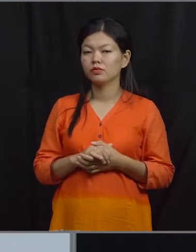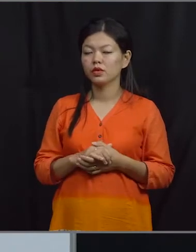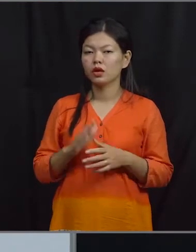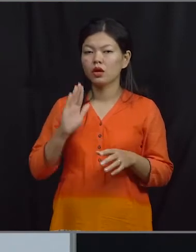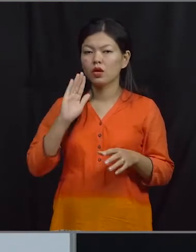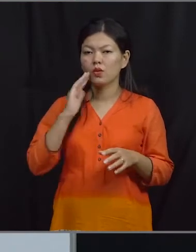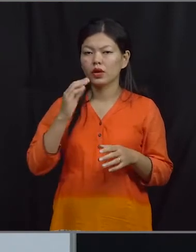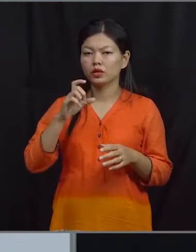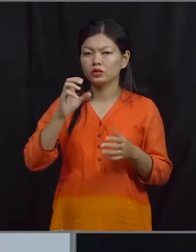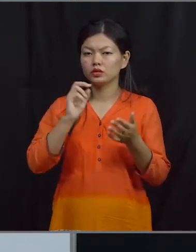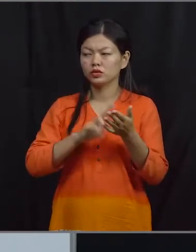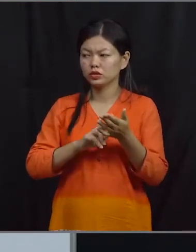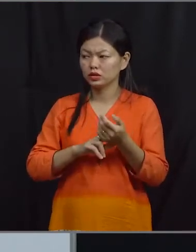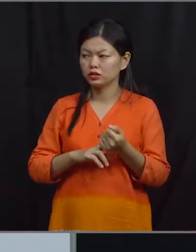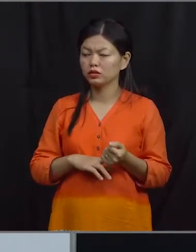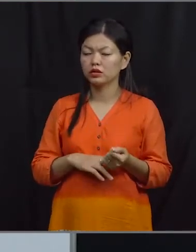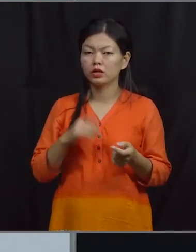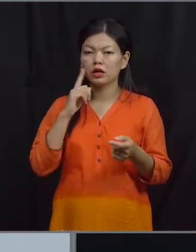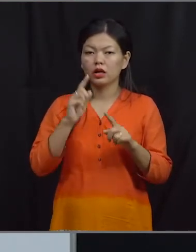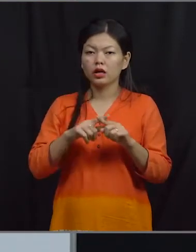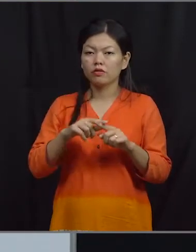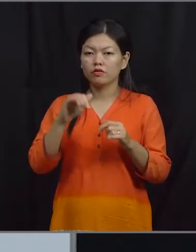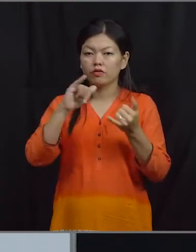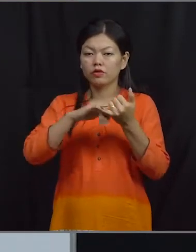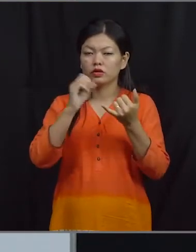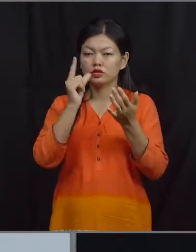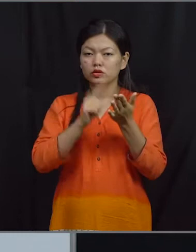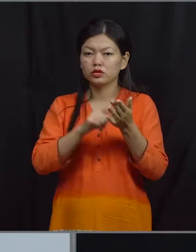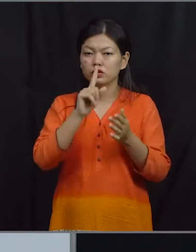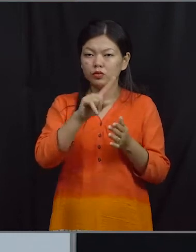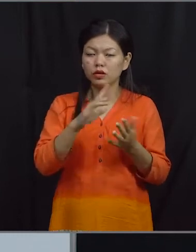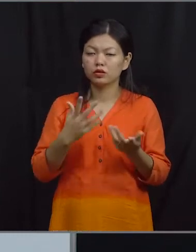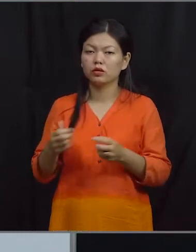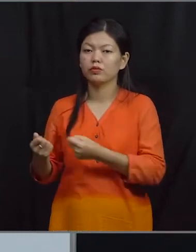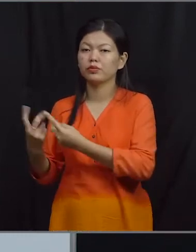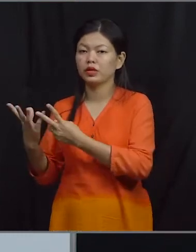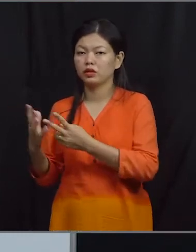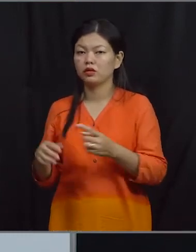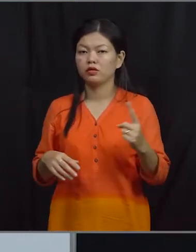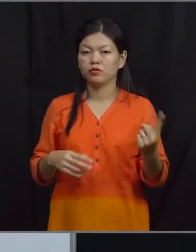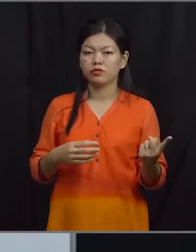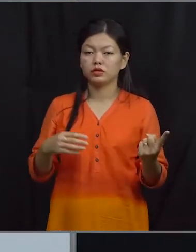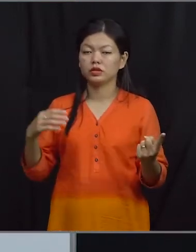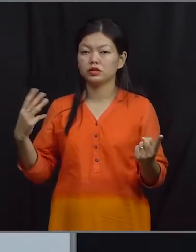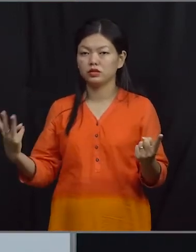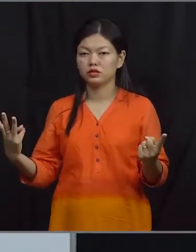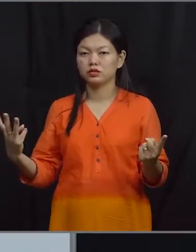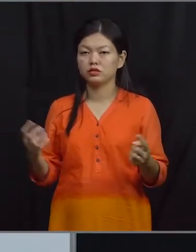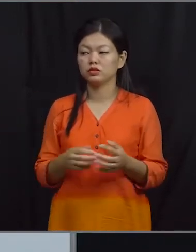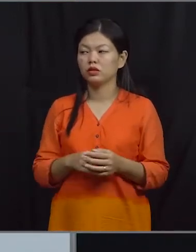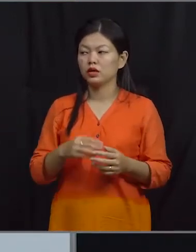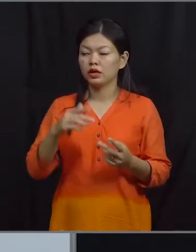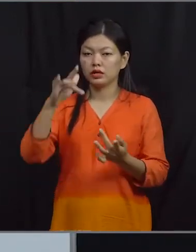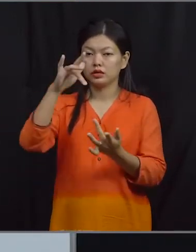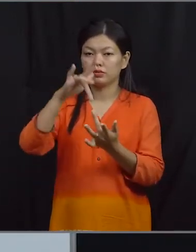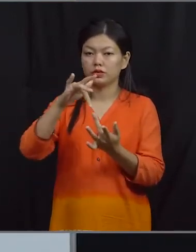is consistent, if it has one solution or many solutions, isn't it? And if it has no solution, we call the system as